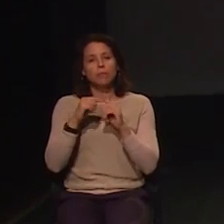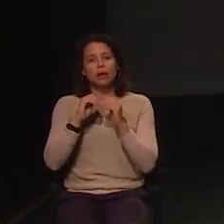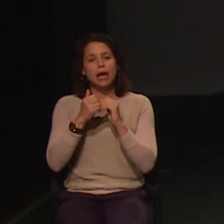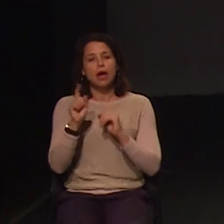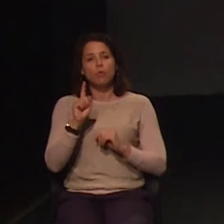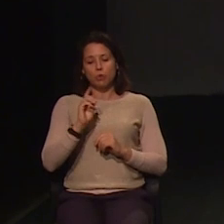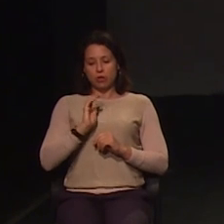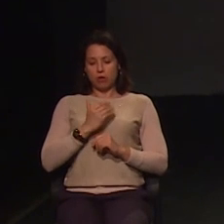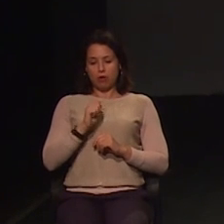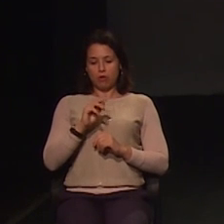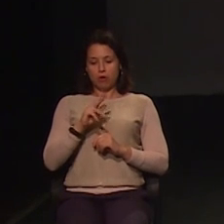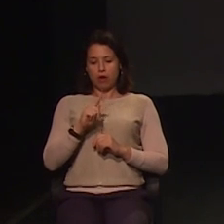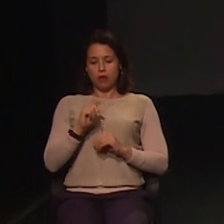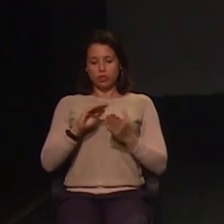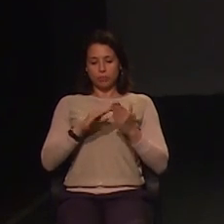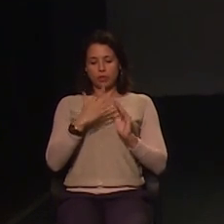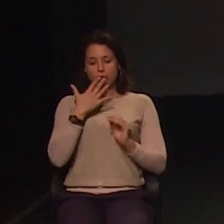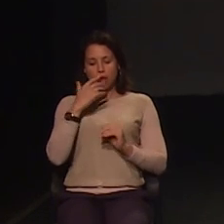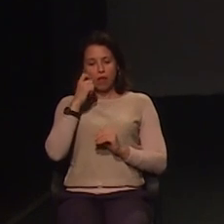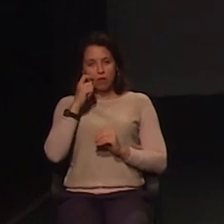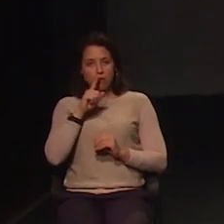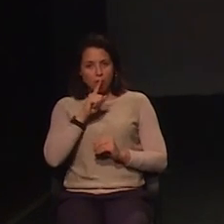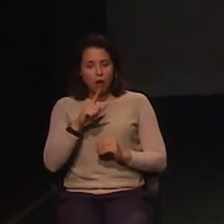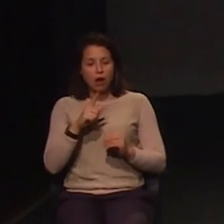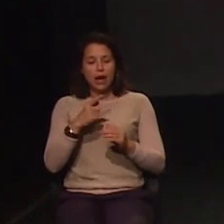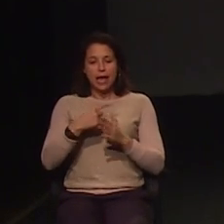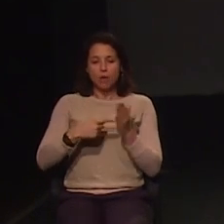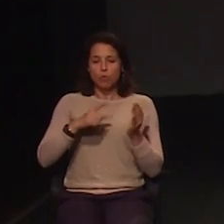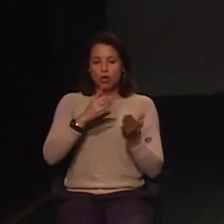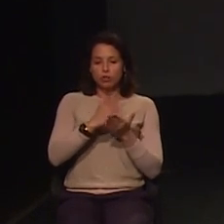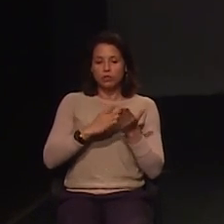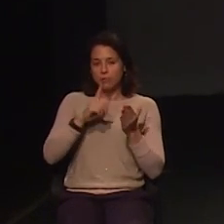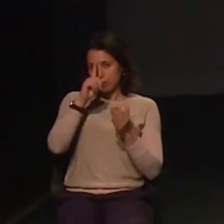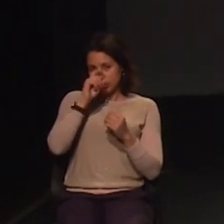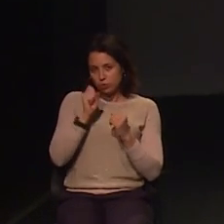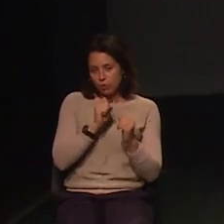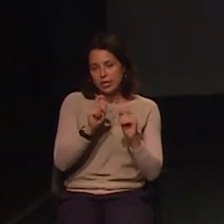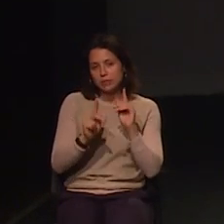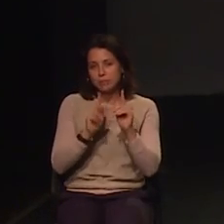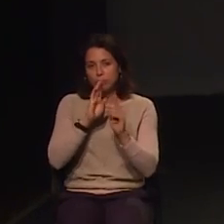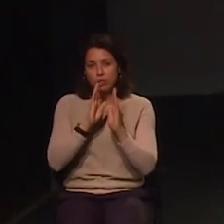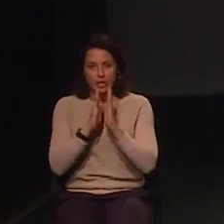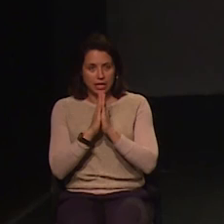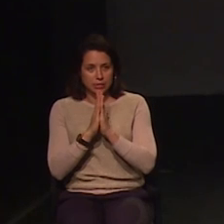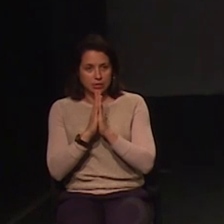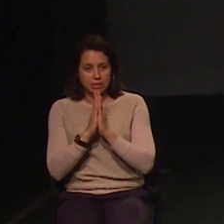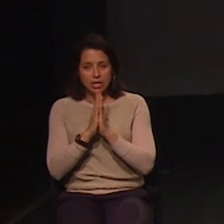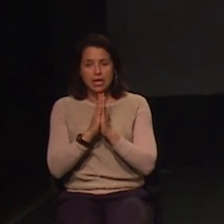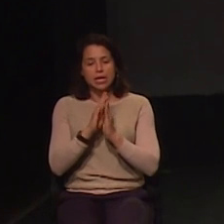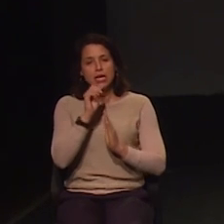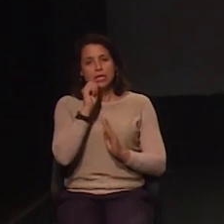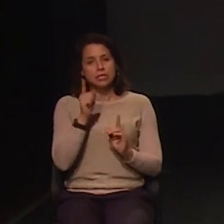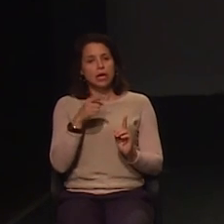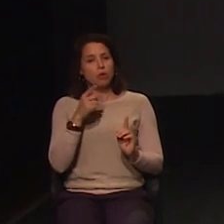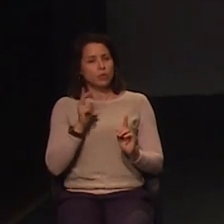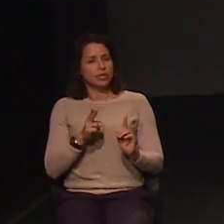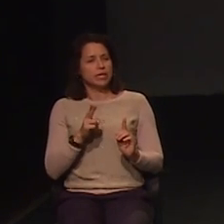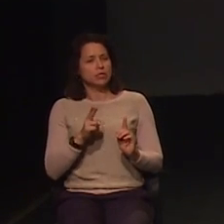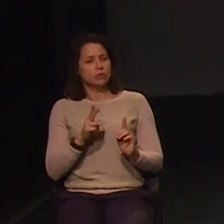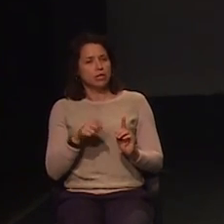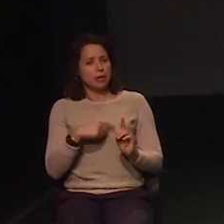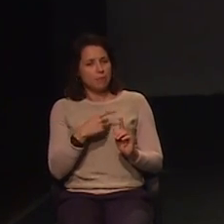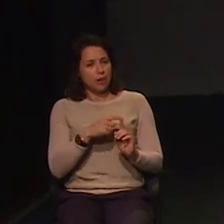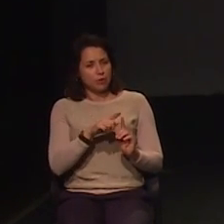are, arts communities of color are, and why some of the strategies that folks like to ask them to do just simply won't work, because that's not the history of the communities that they're in. But